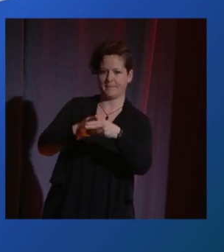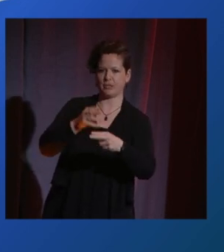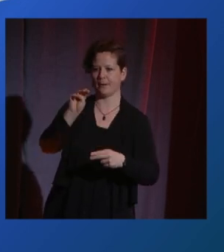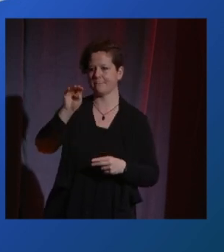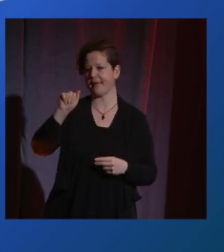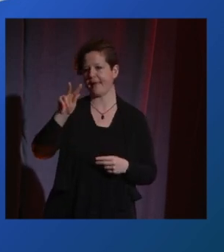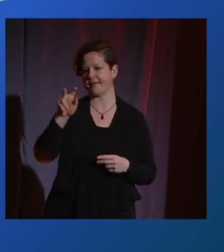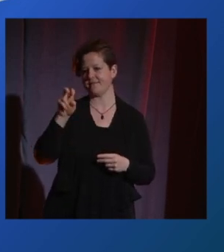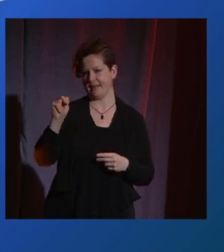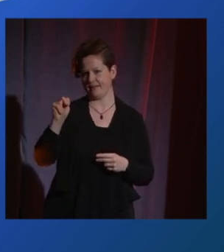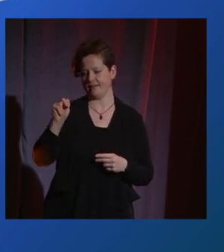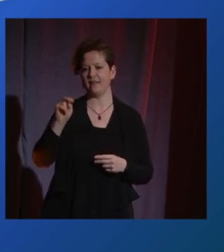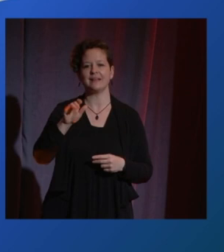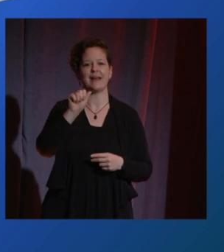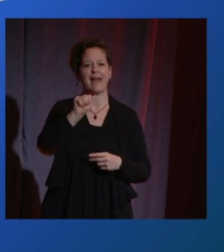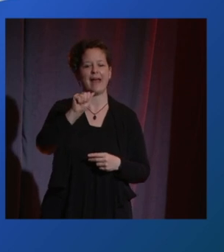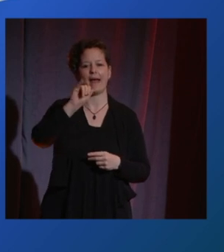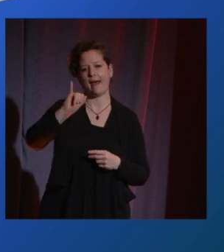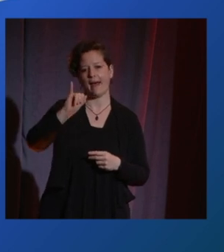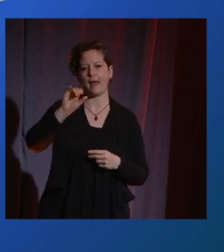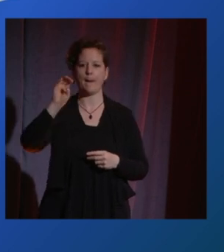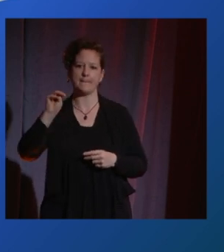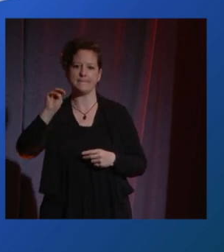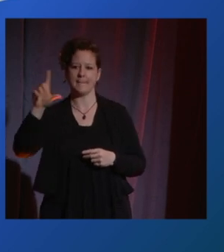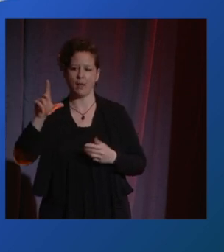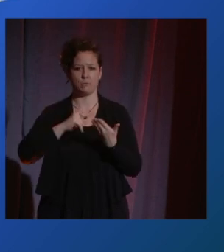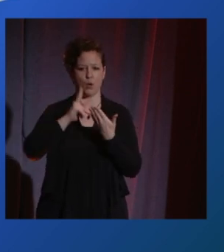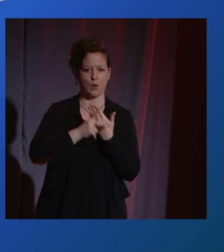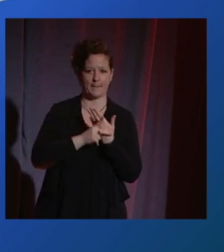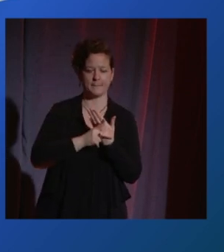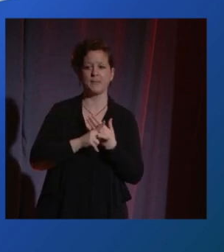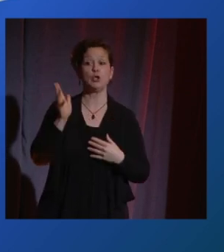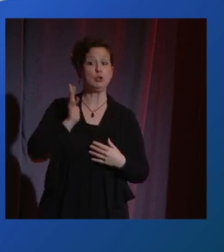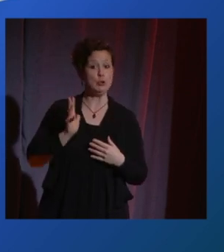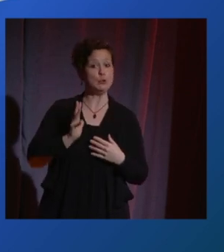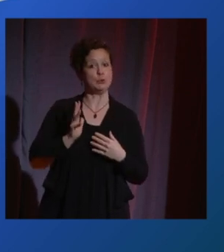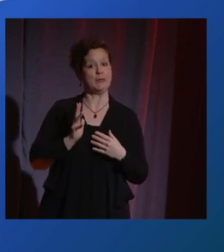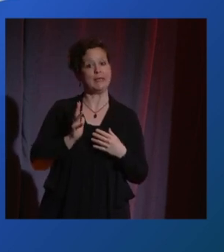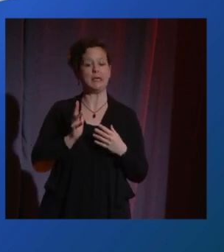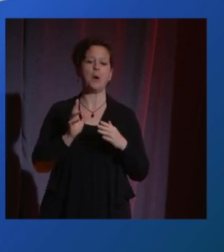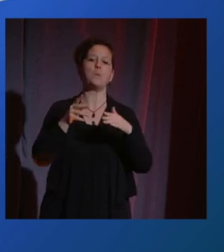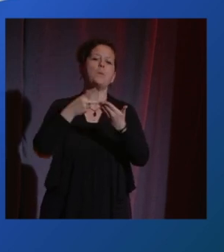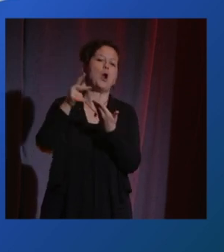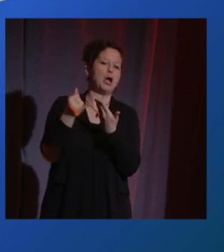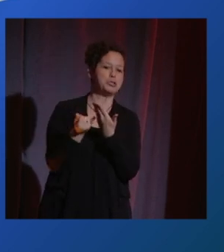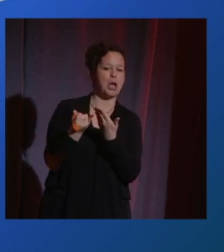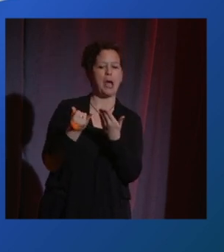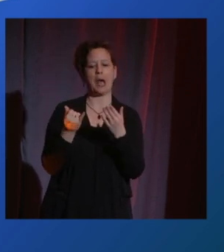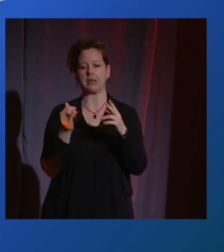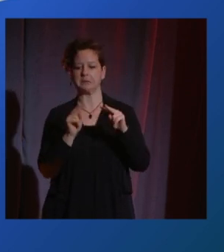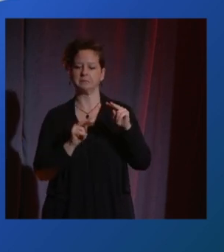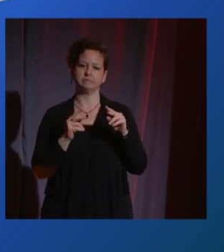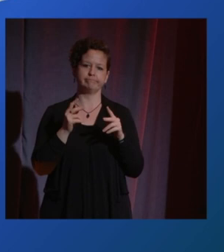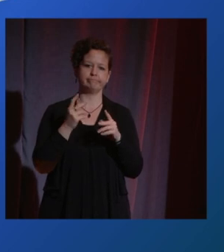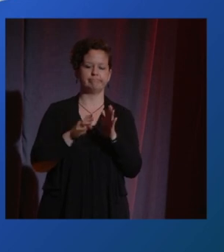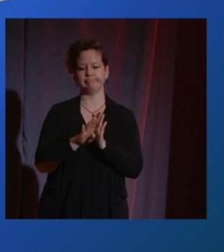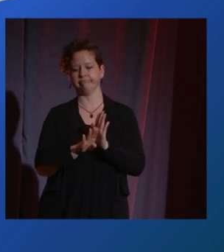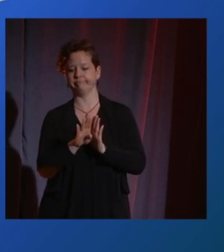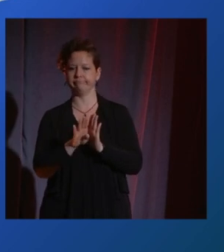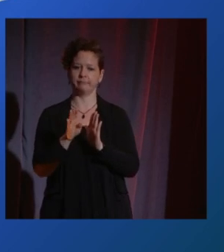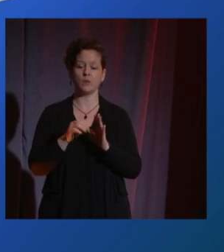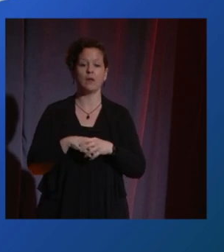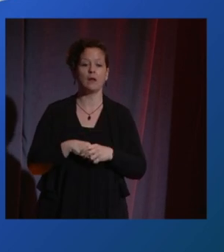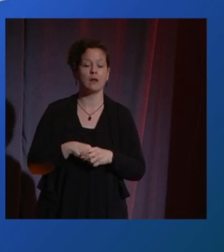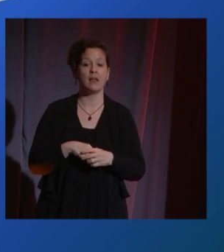is an aim ml program uh that used to be a project and this moves to